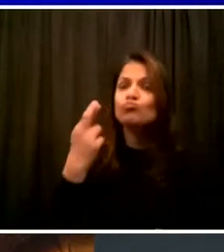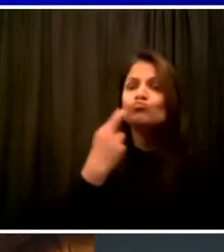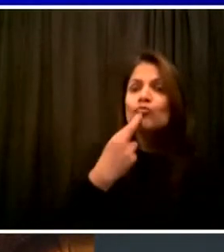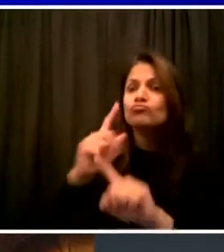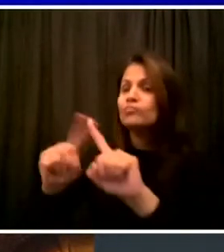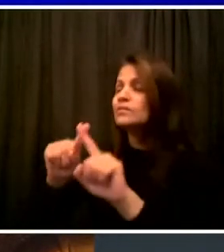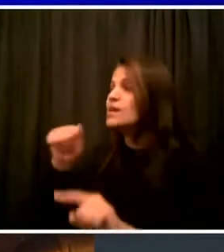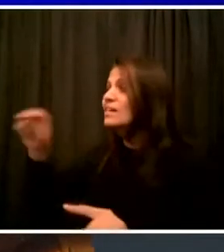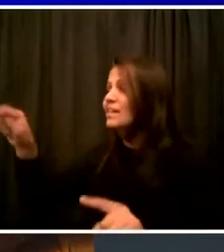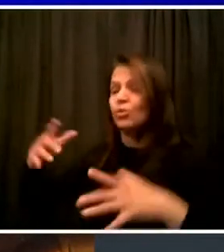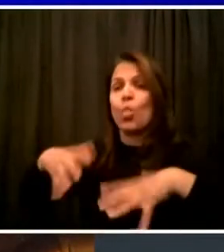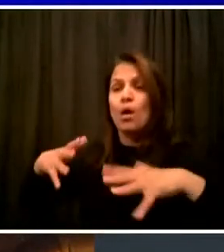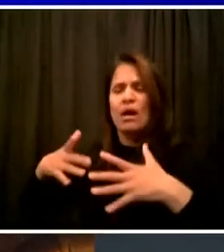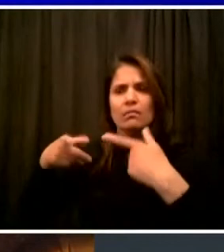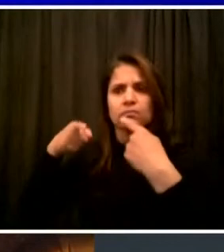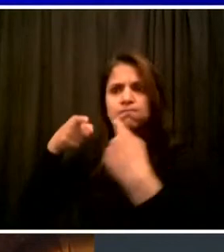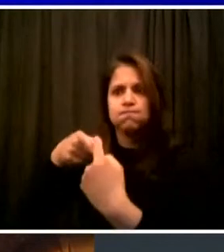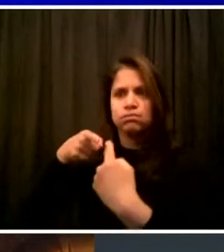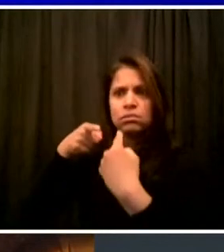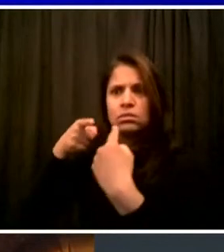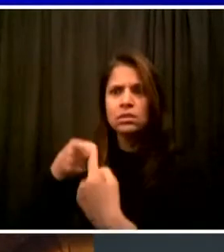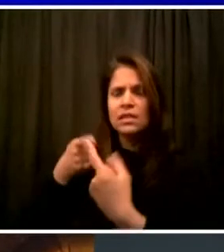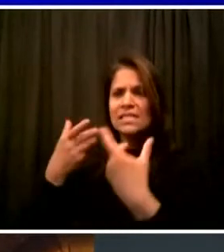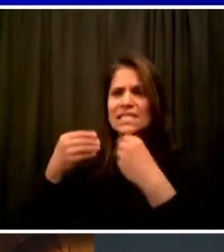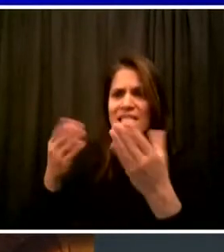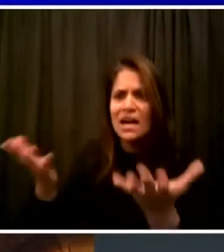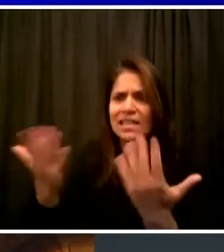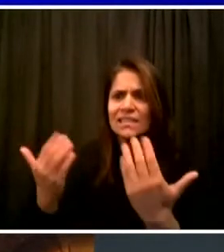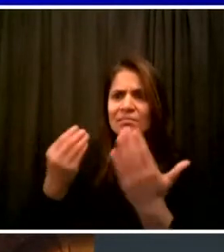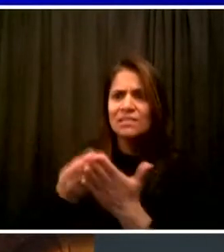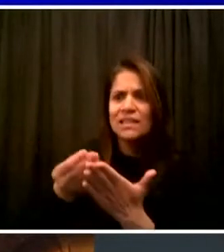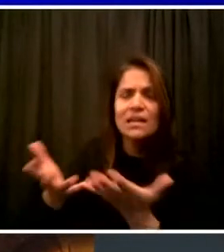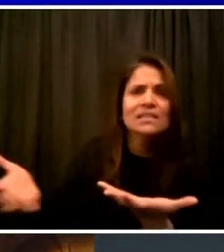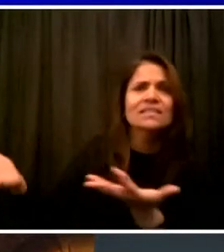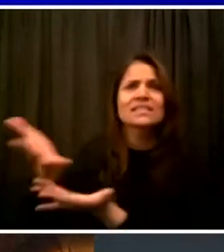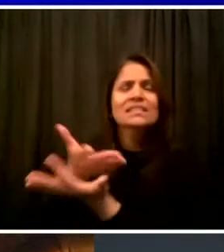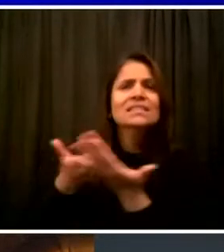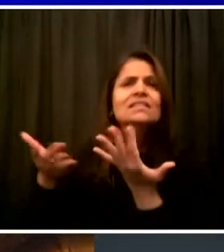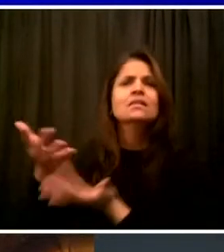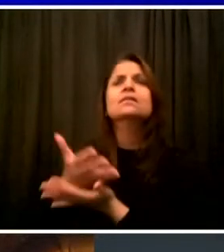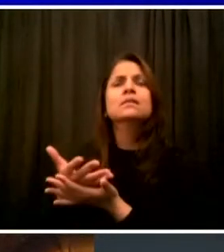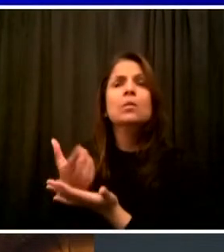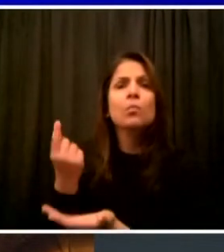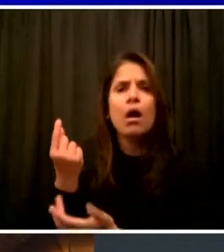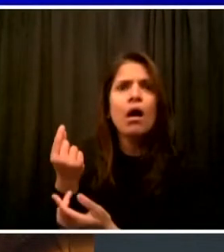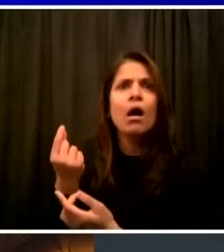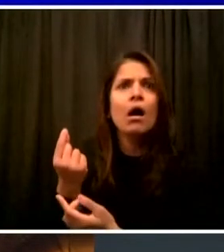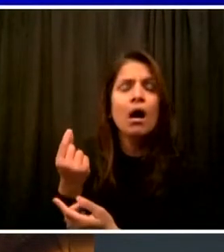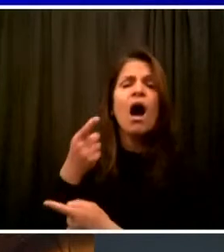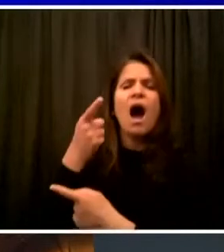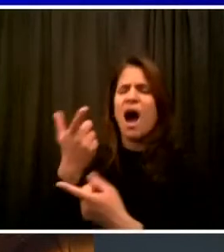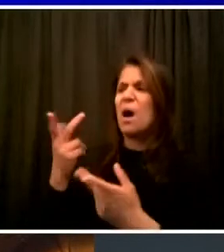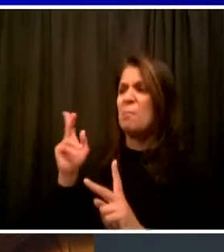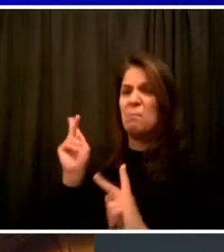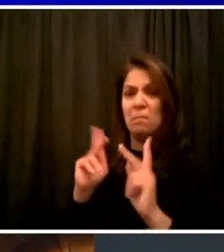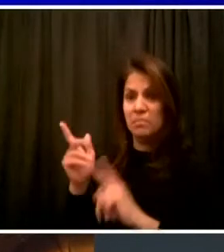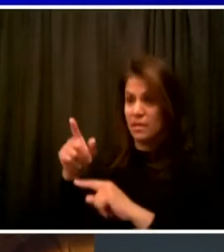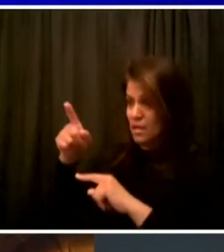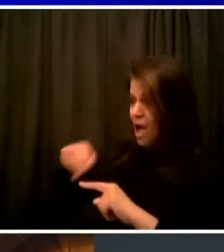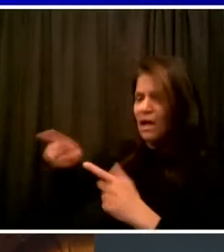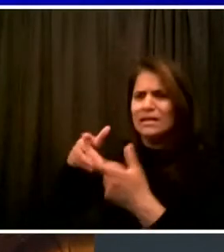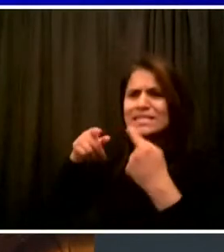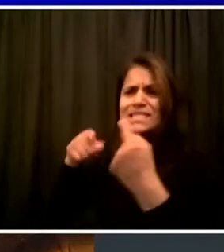we will fight this bias wherever we see it, and we need people to call in. If it's any act of discrimination or bias,